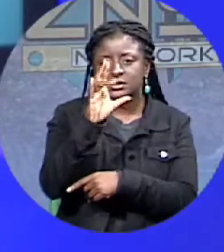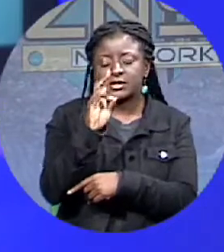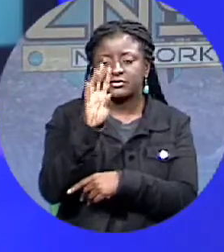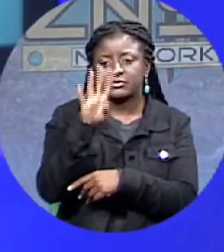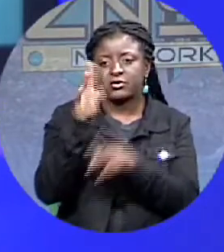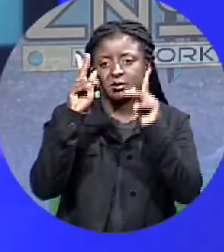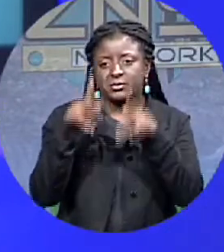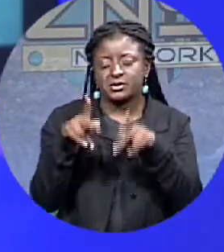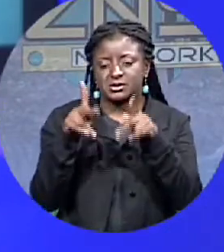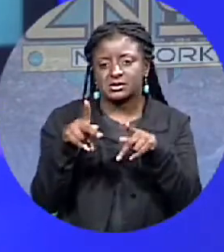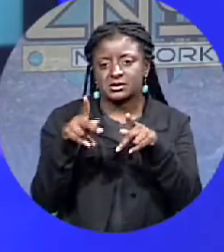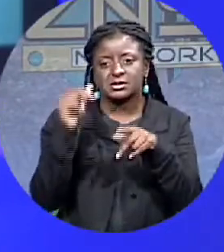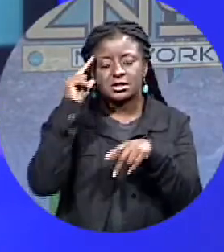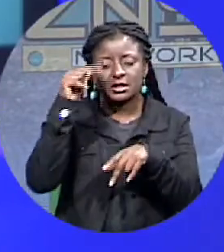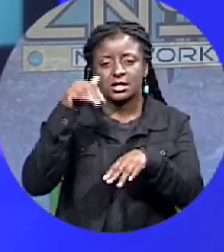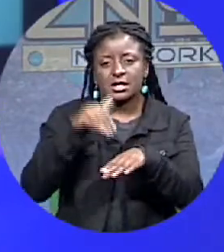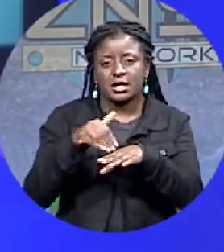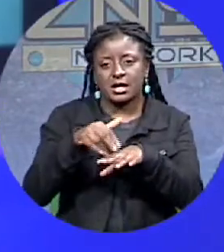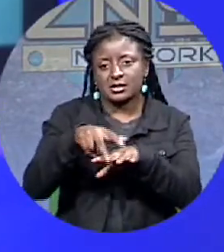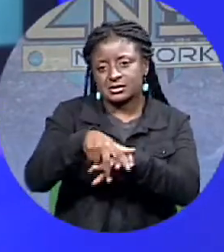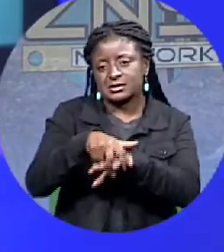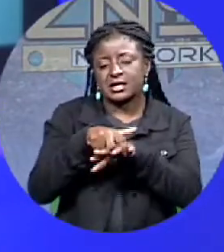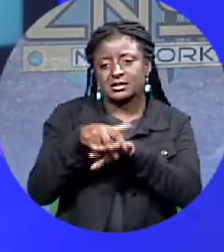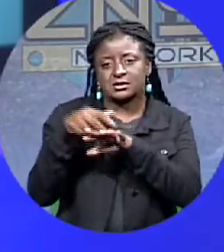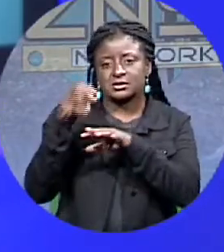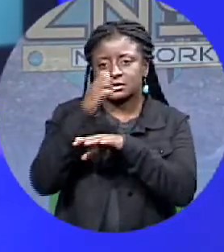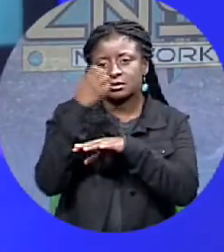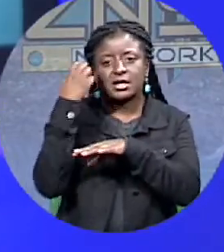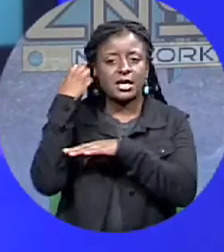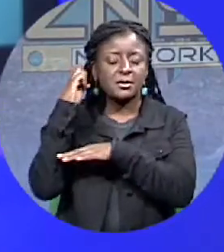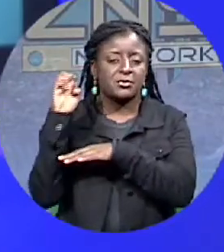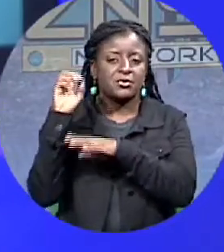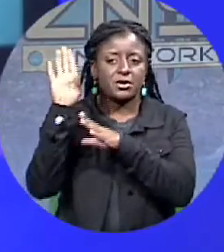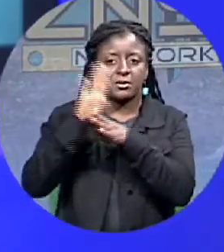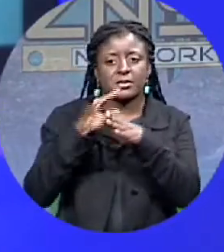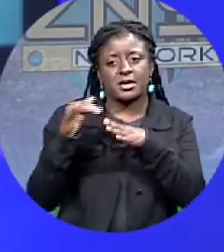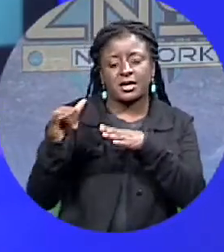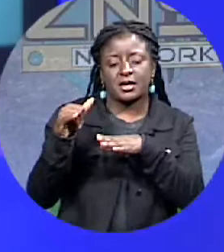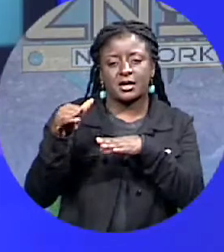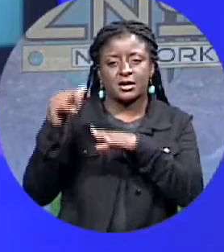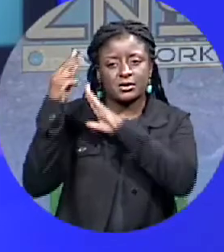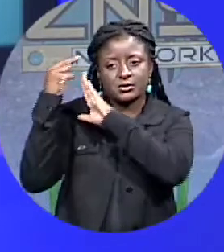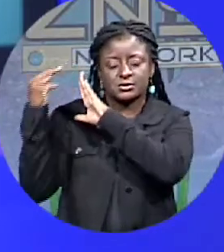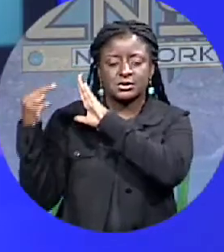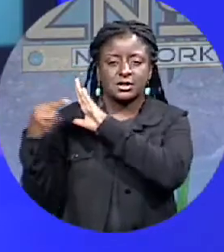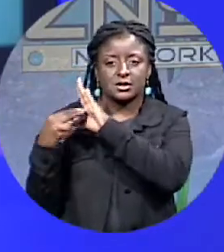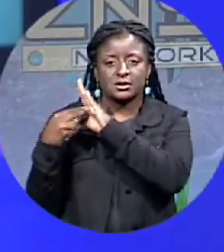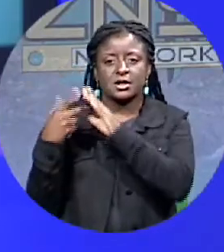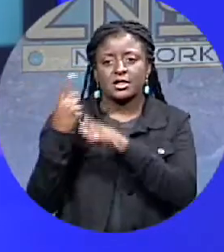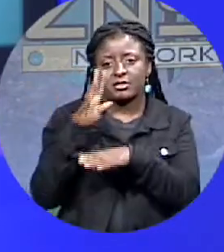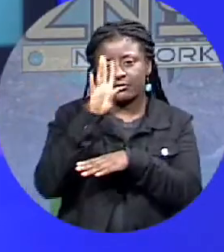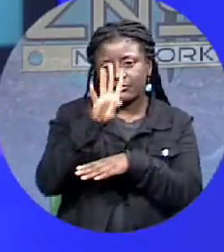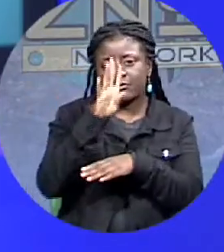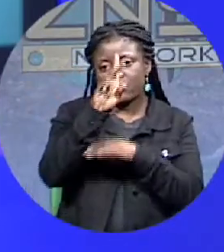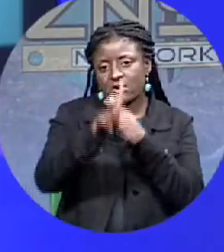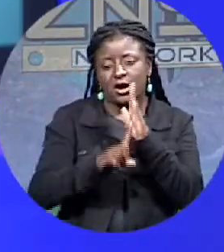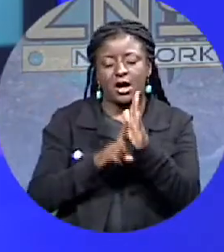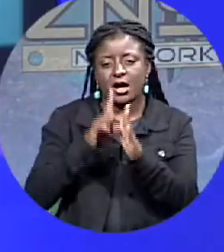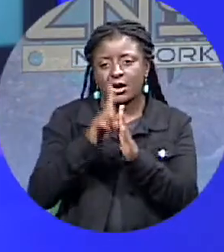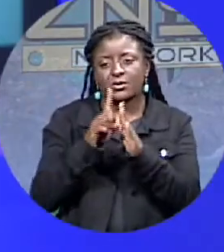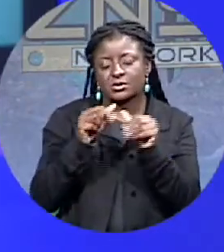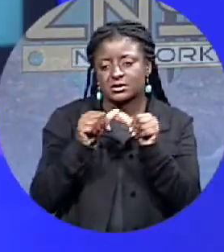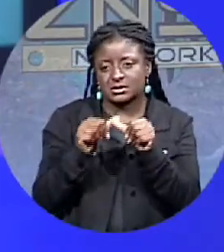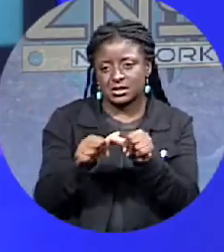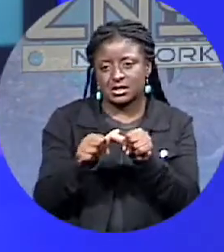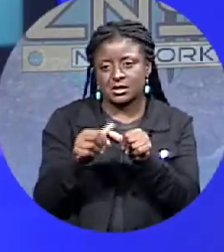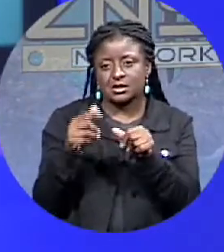Exuma to take a look at the Sandals Emerald Bay property. Our Julian Gibson tells us the four-hour stay at that resort will reap